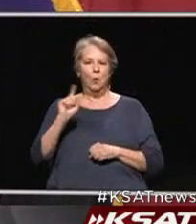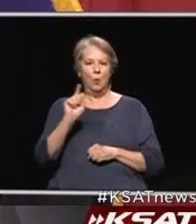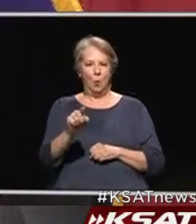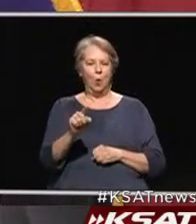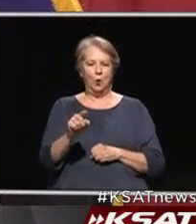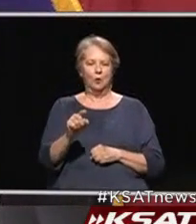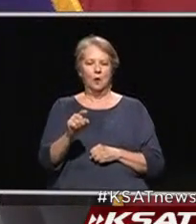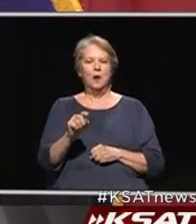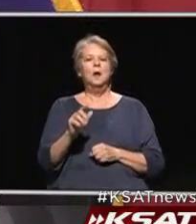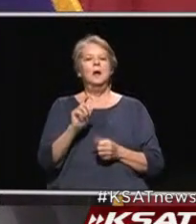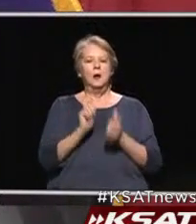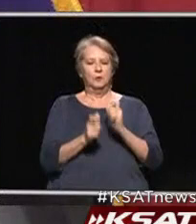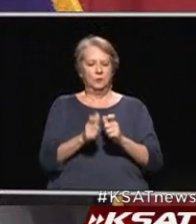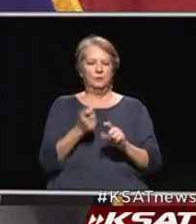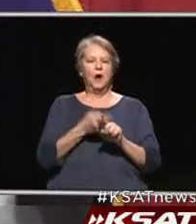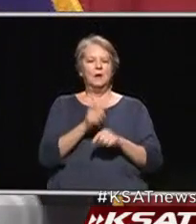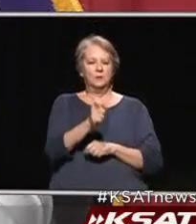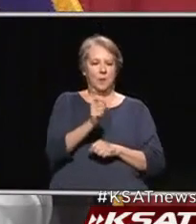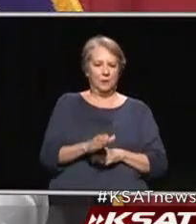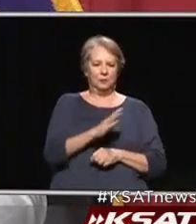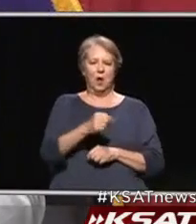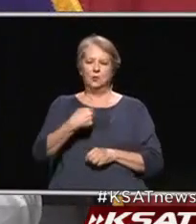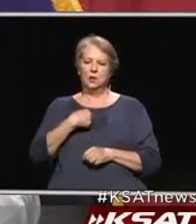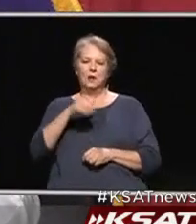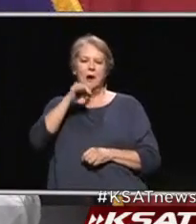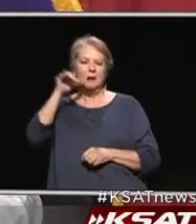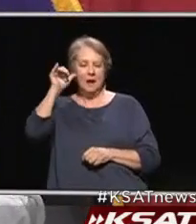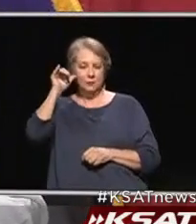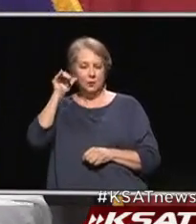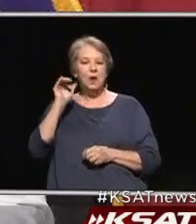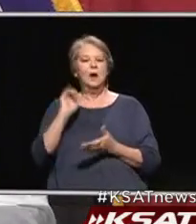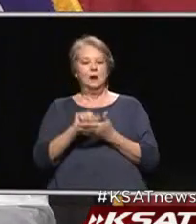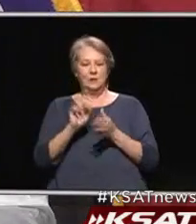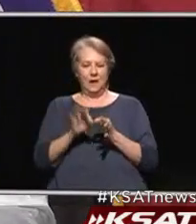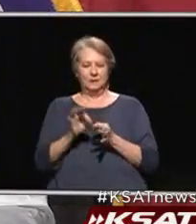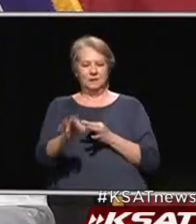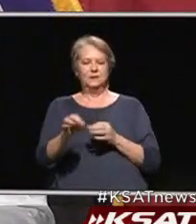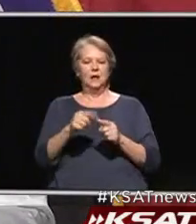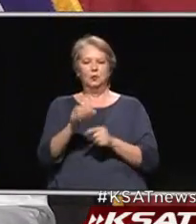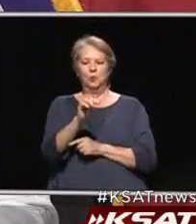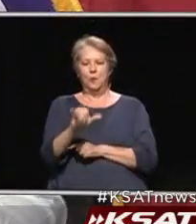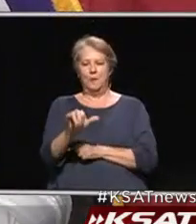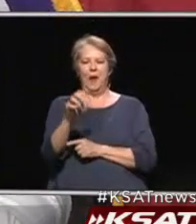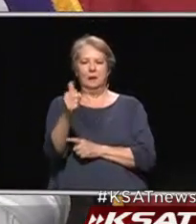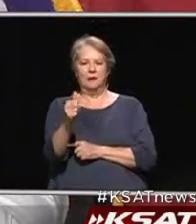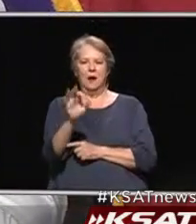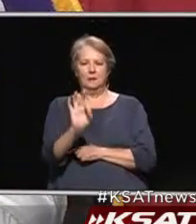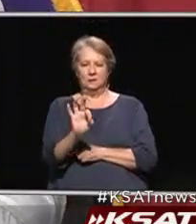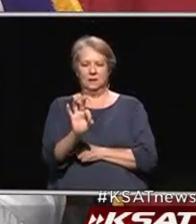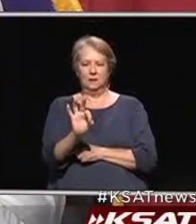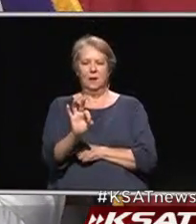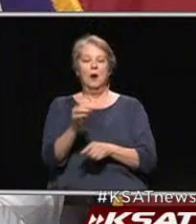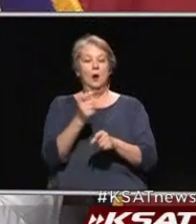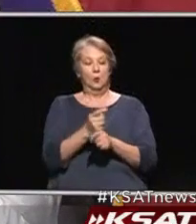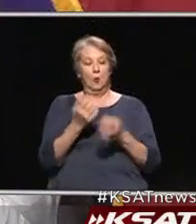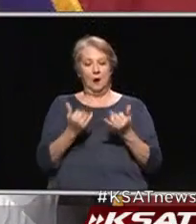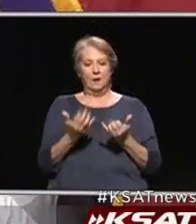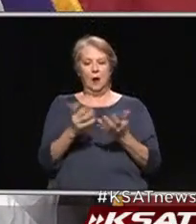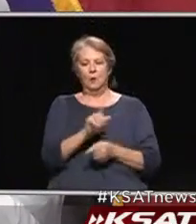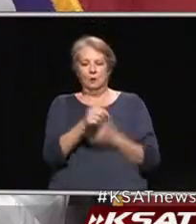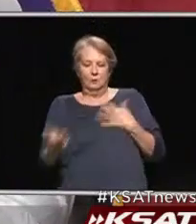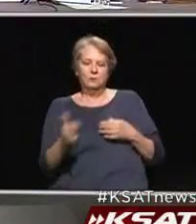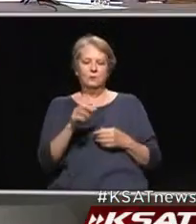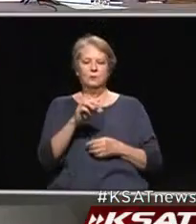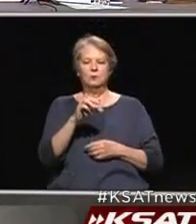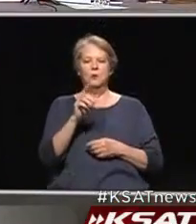was revised by the judge and I yesterday. That is extended now to May 19th. And right now, I'd like to turn it over to Judge